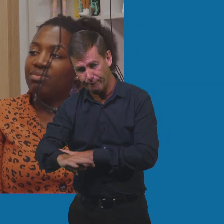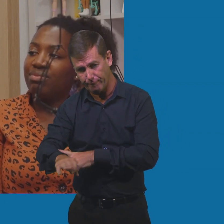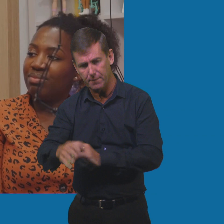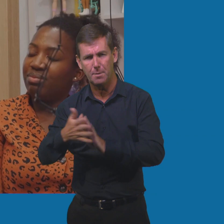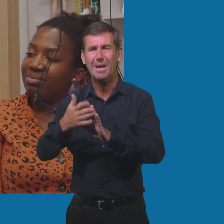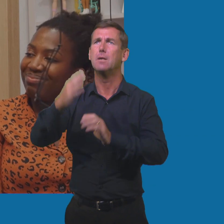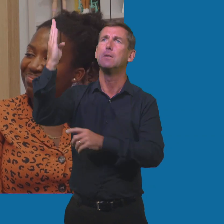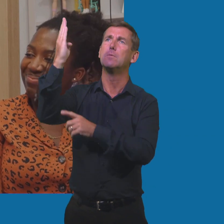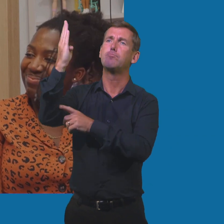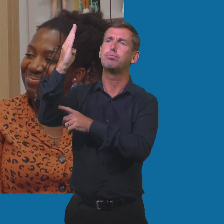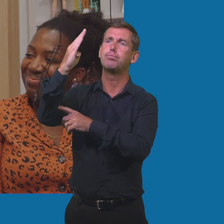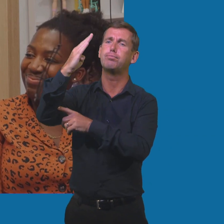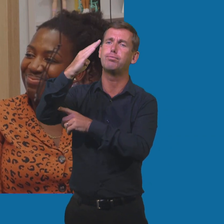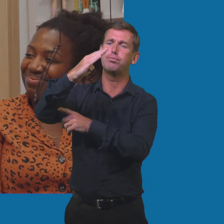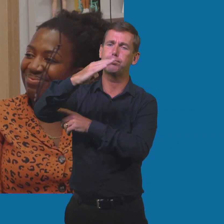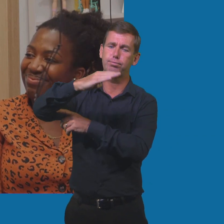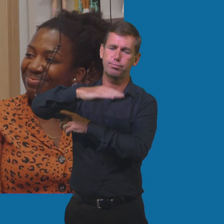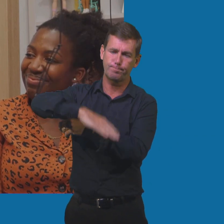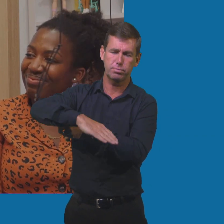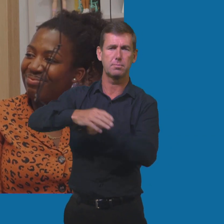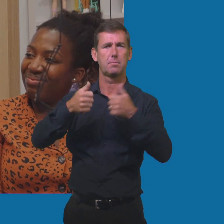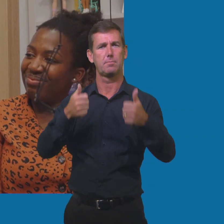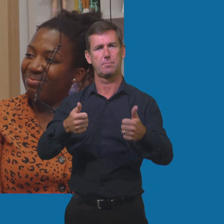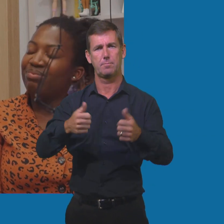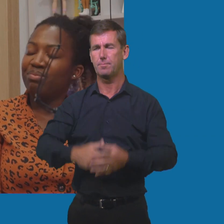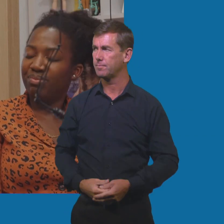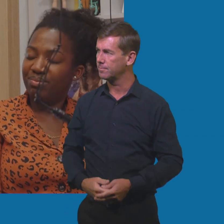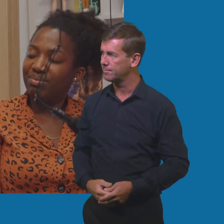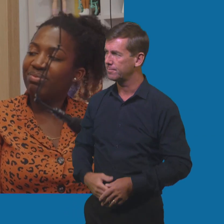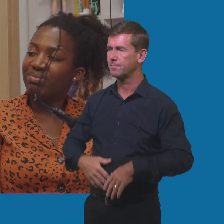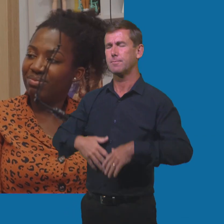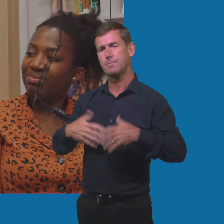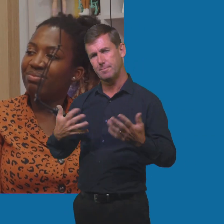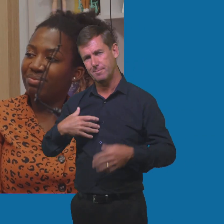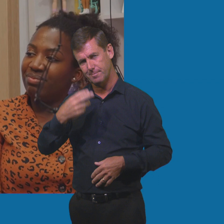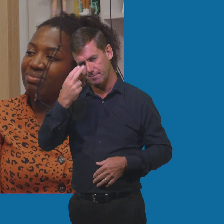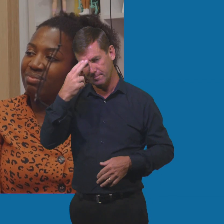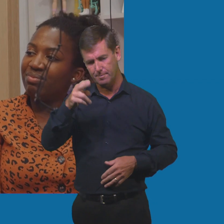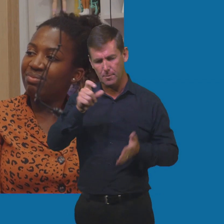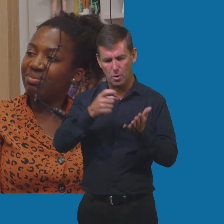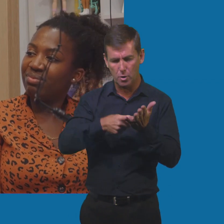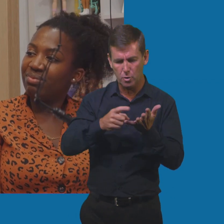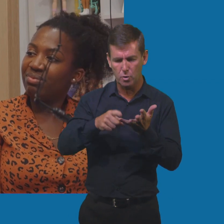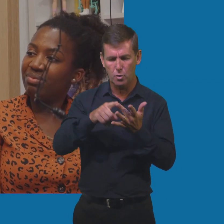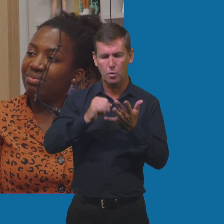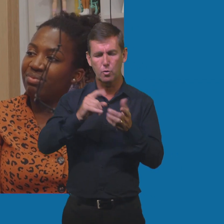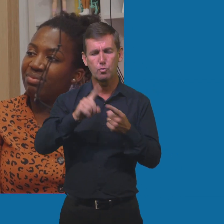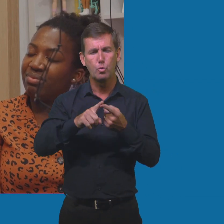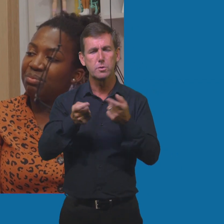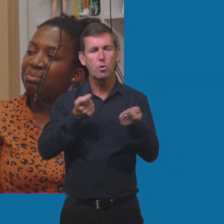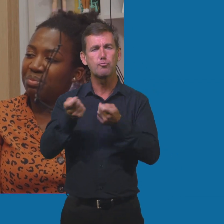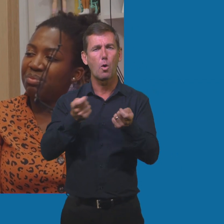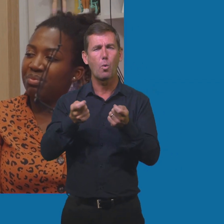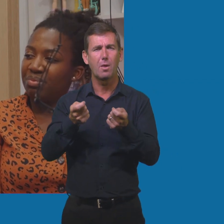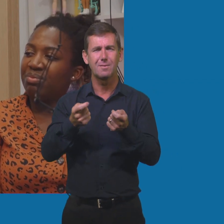way. Next up, adaptive cruise control. Annoyingly, car manufacturers tend to put their own name on this, so it's not